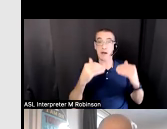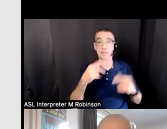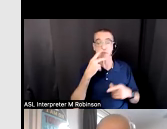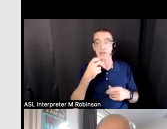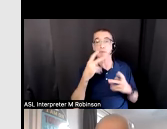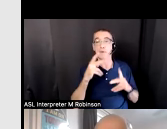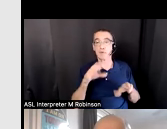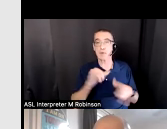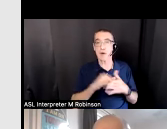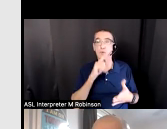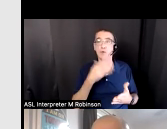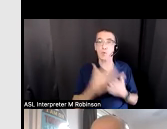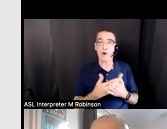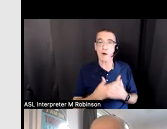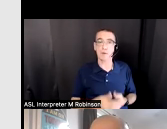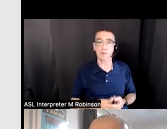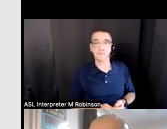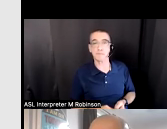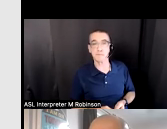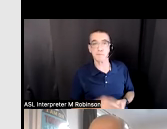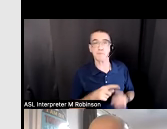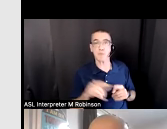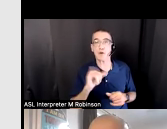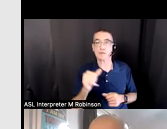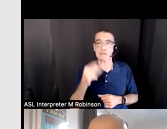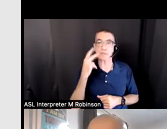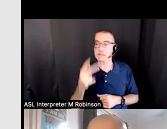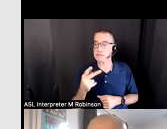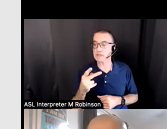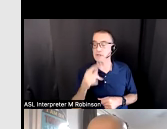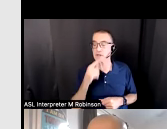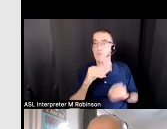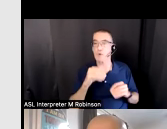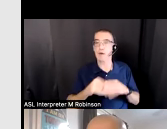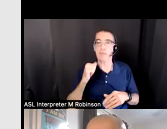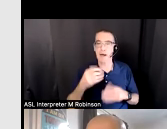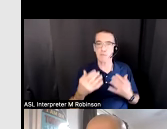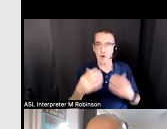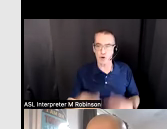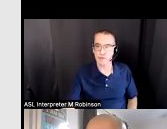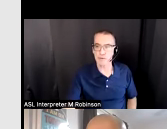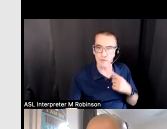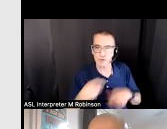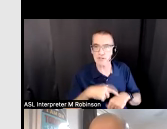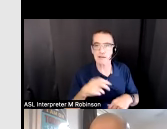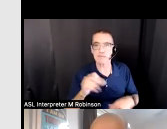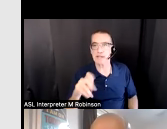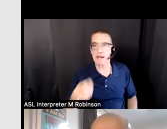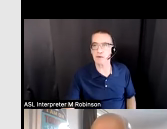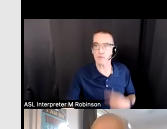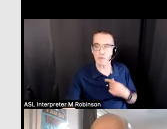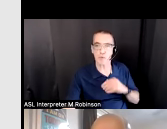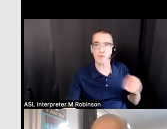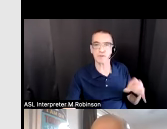do it really well, but you also see it get put on the back burner for time's sake, because we're just moving